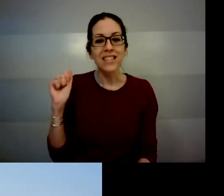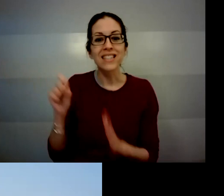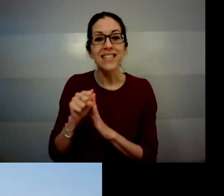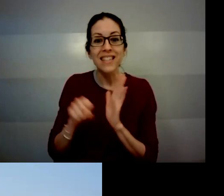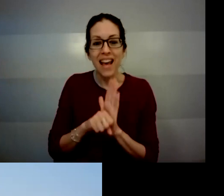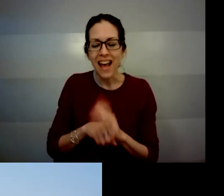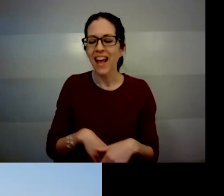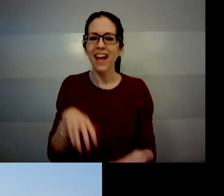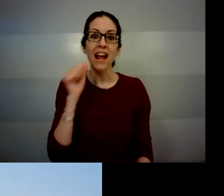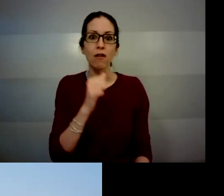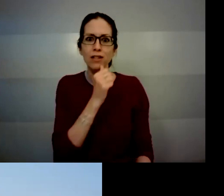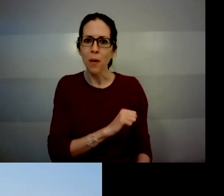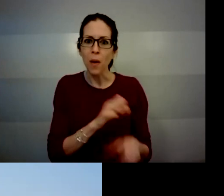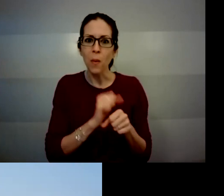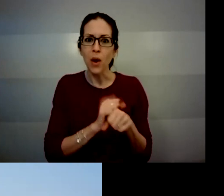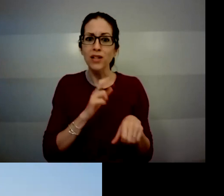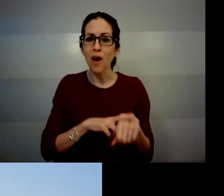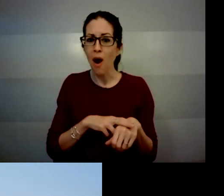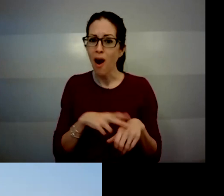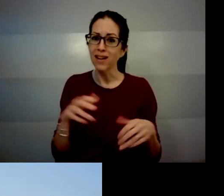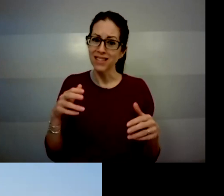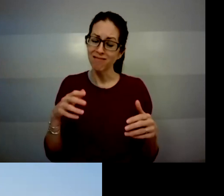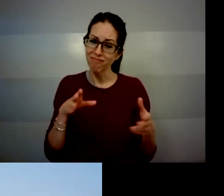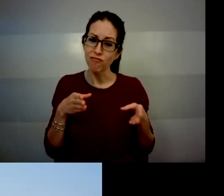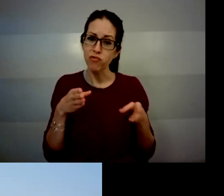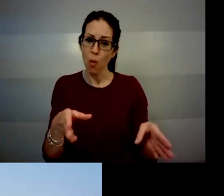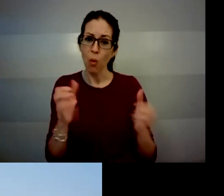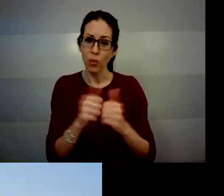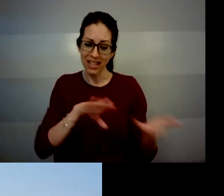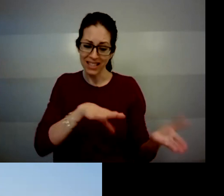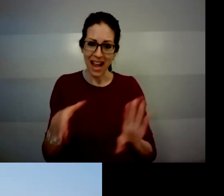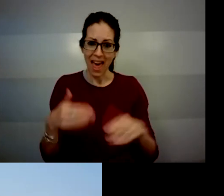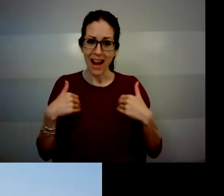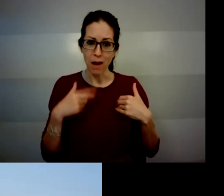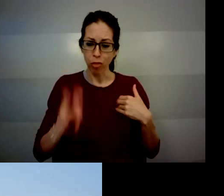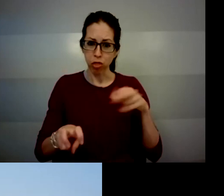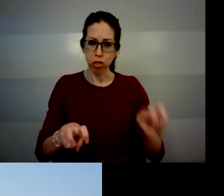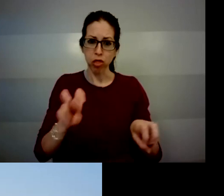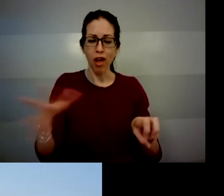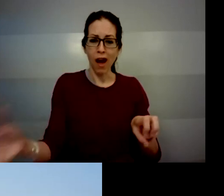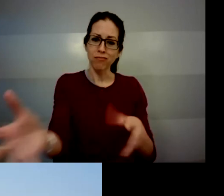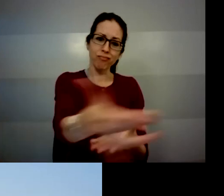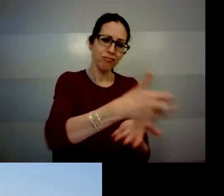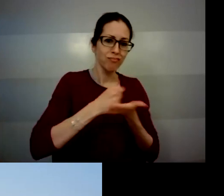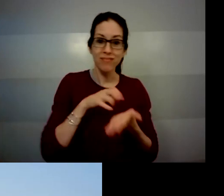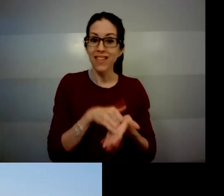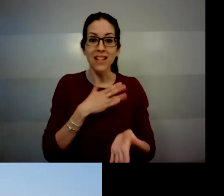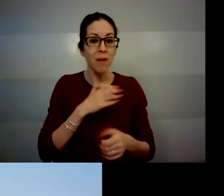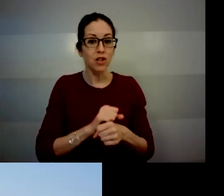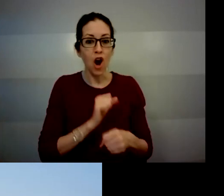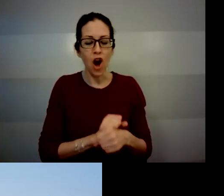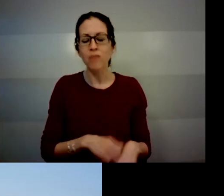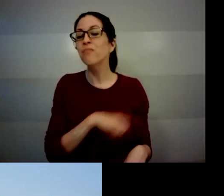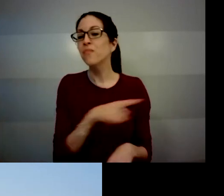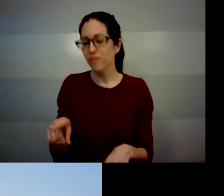roadkill. And after that roadkill job, I had a job in Colorado studying sage grouse. Sage grouse are these big